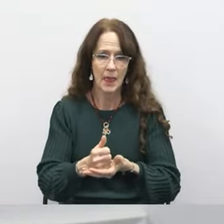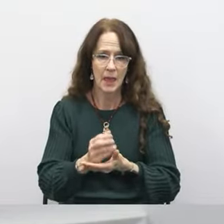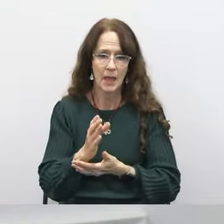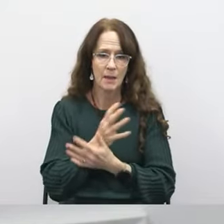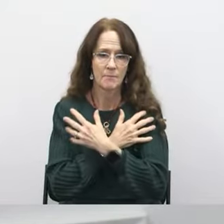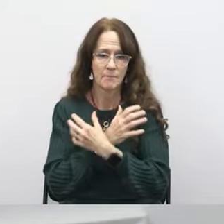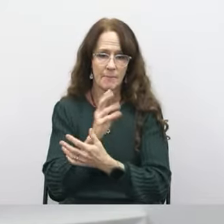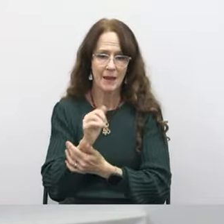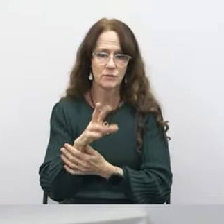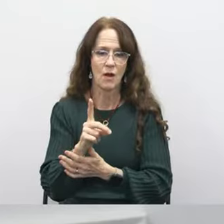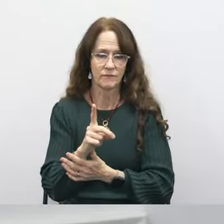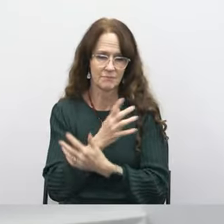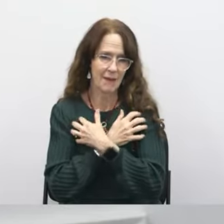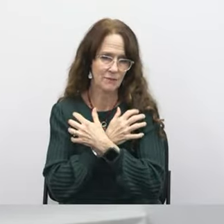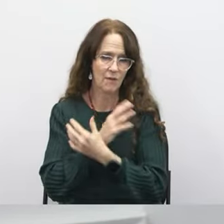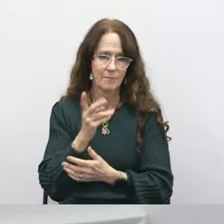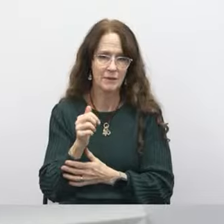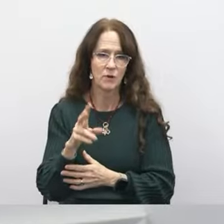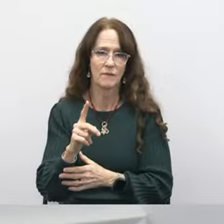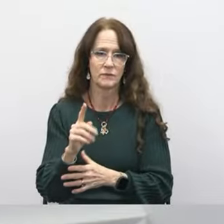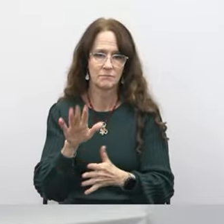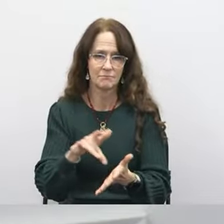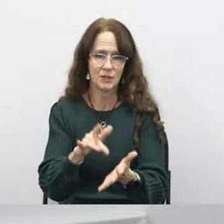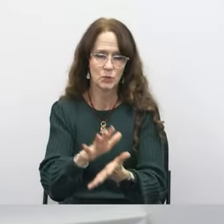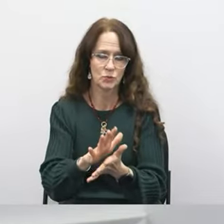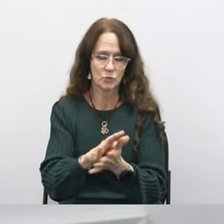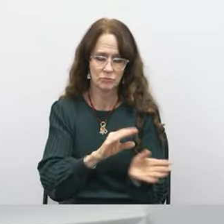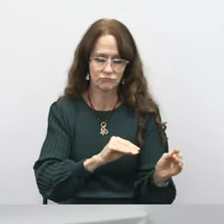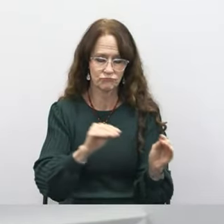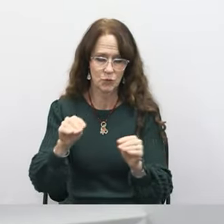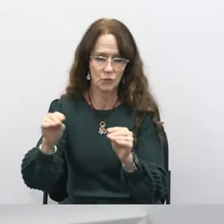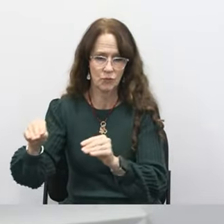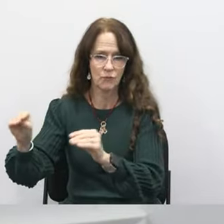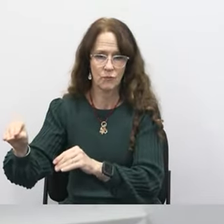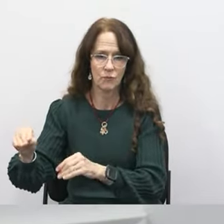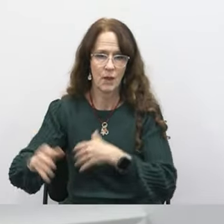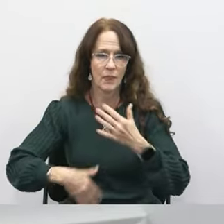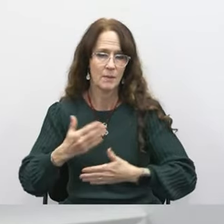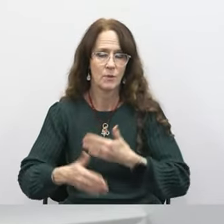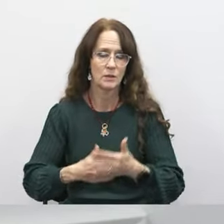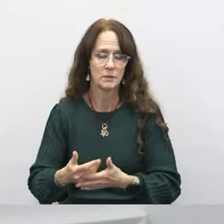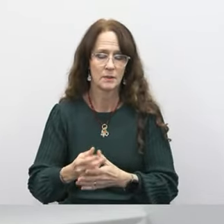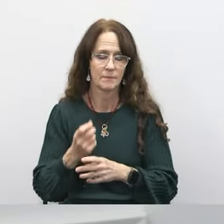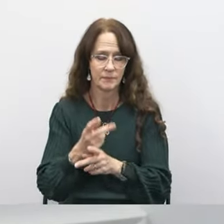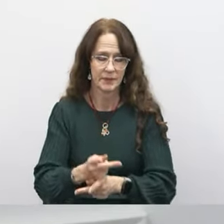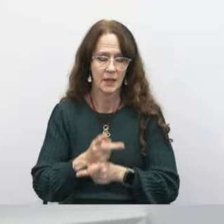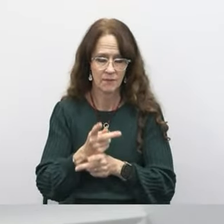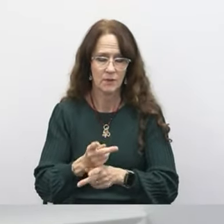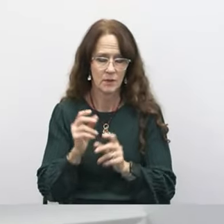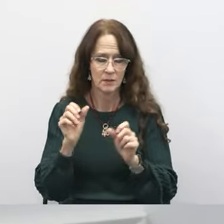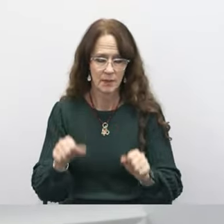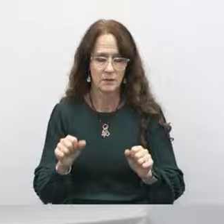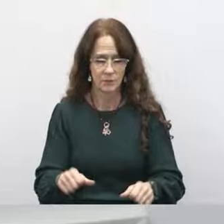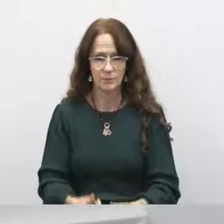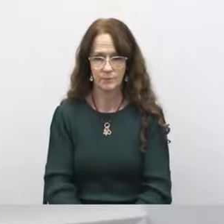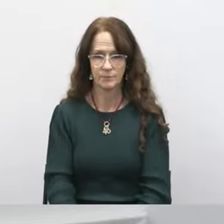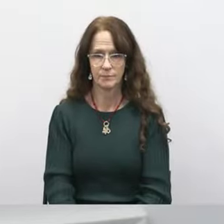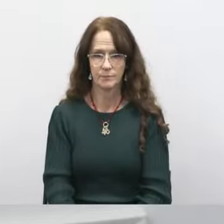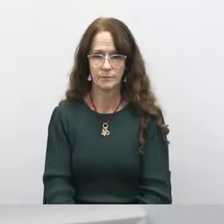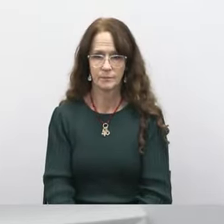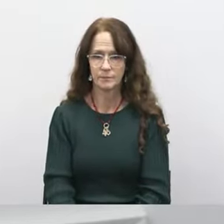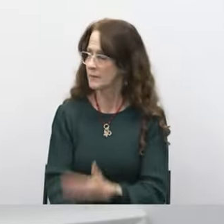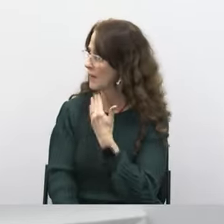School. Most of the Hoover students will go to Bancroft, and to making the process as cared for as possible.